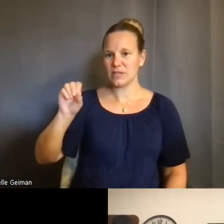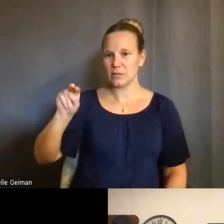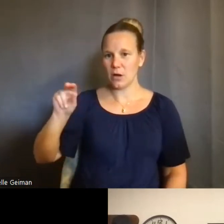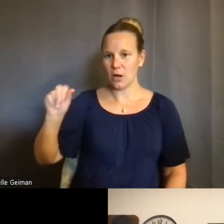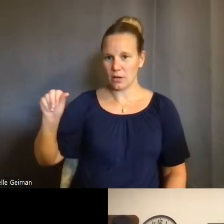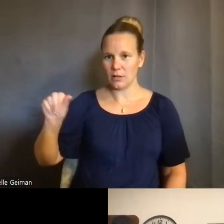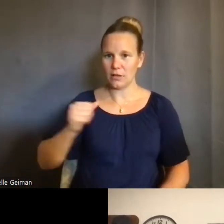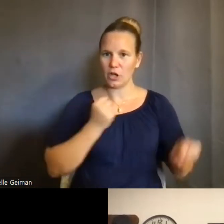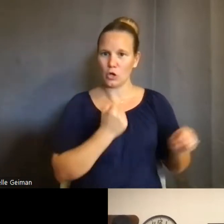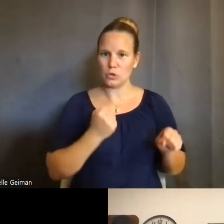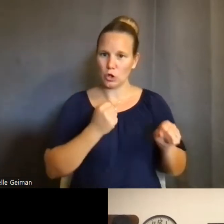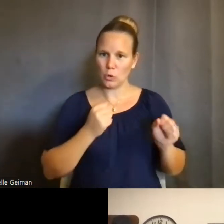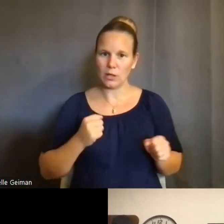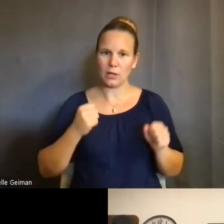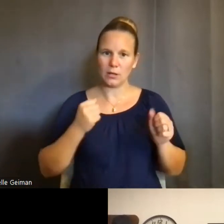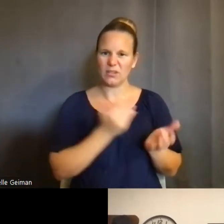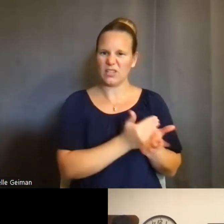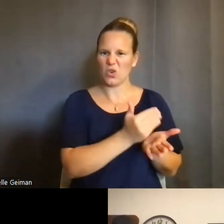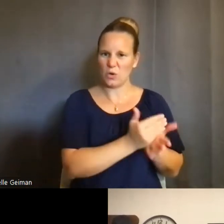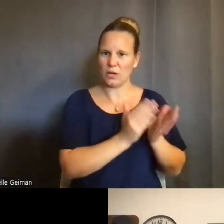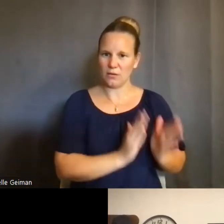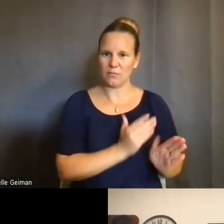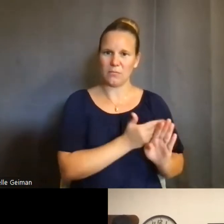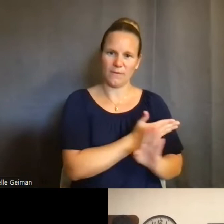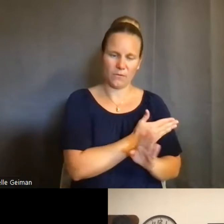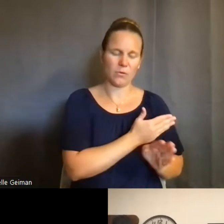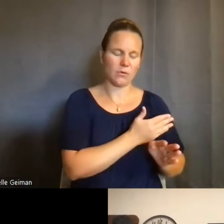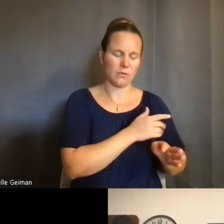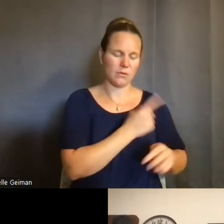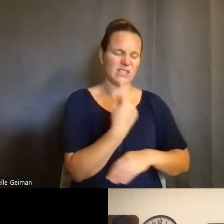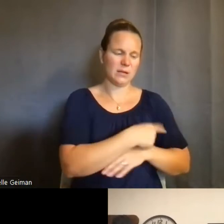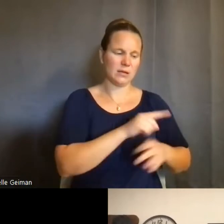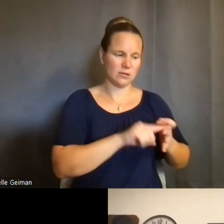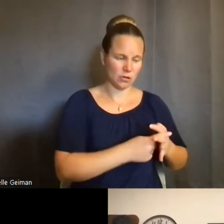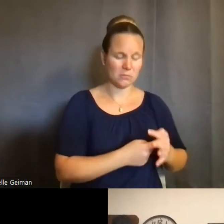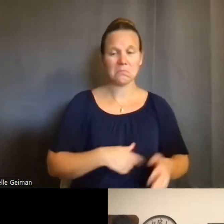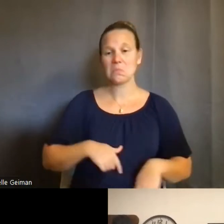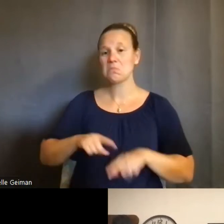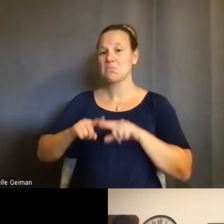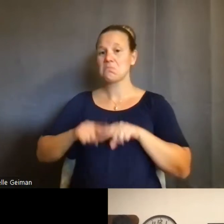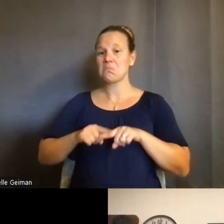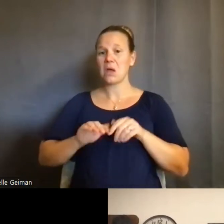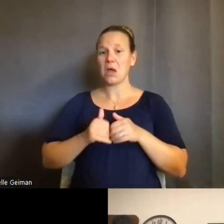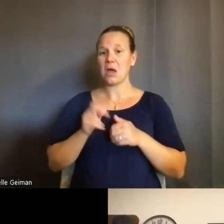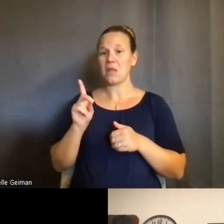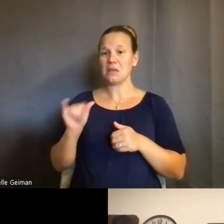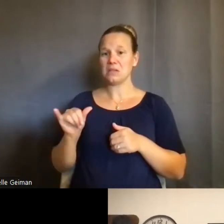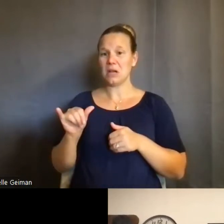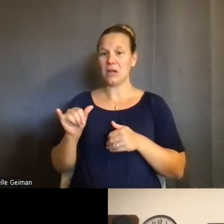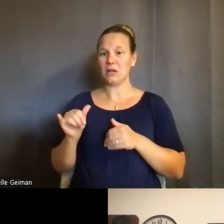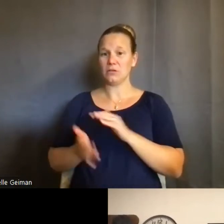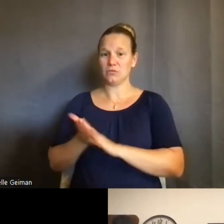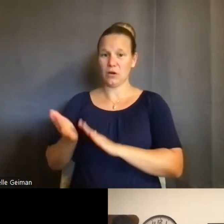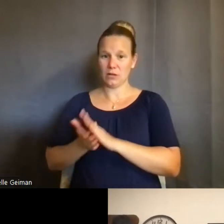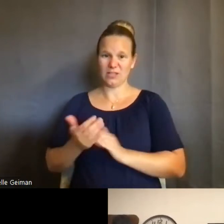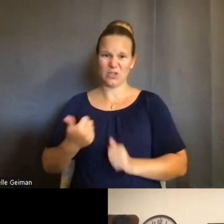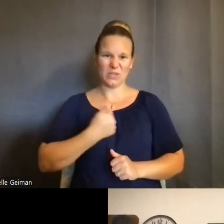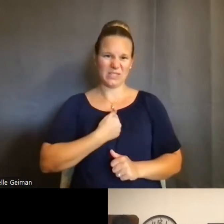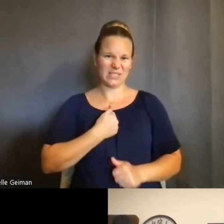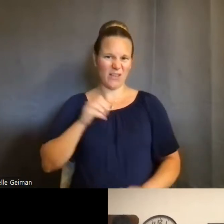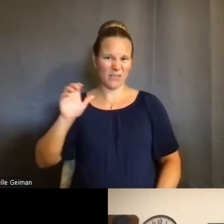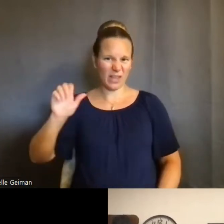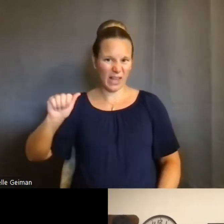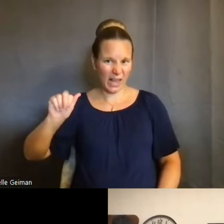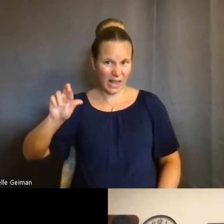starts. Depending on the way the day runs itself, self-care is also important. So I try to check